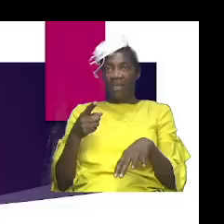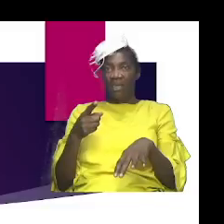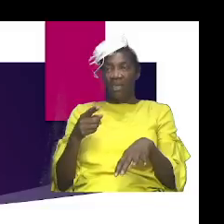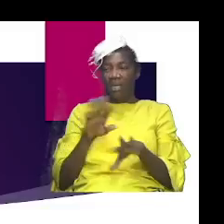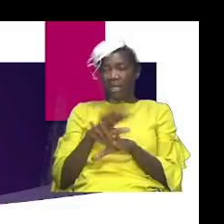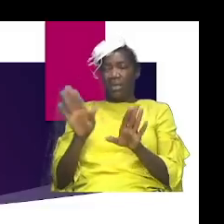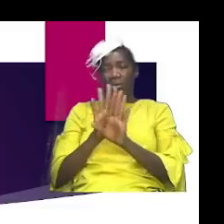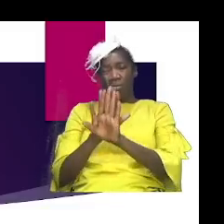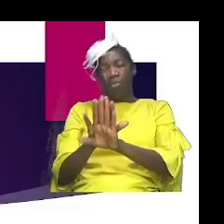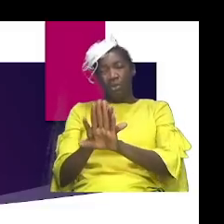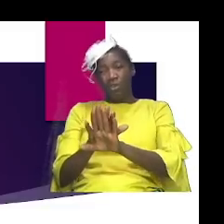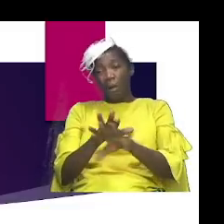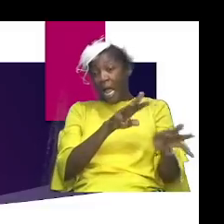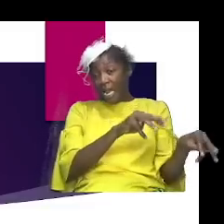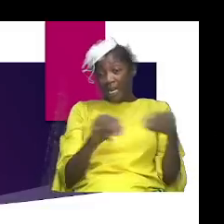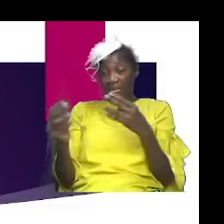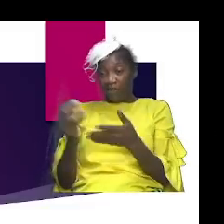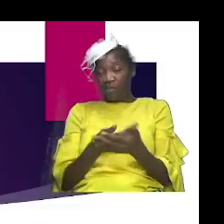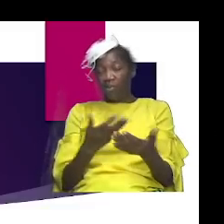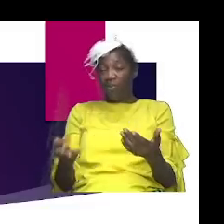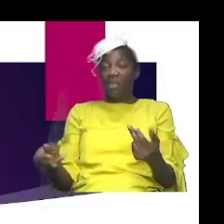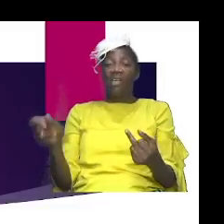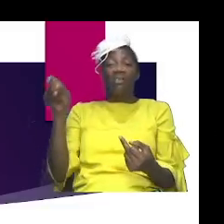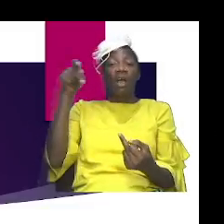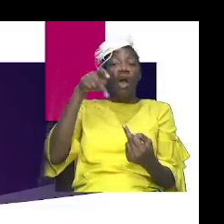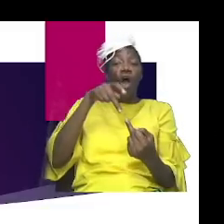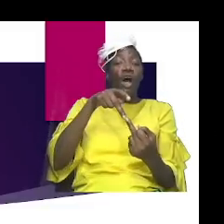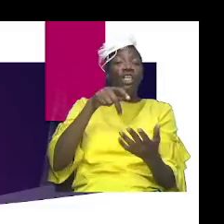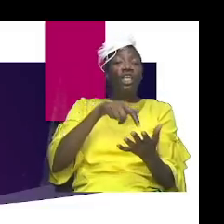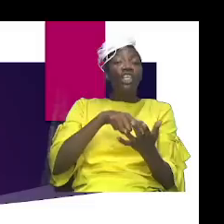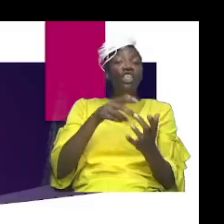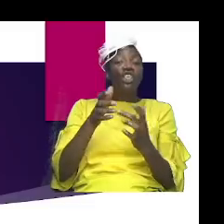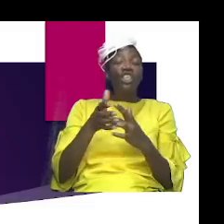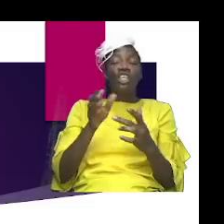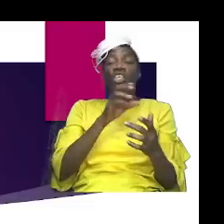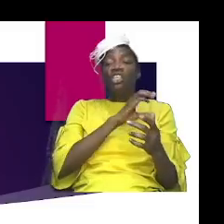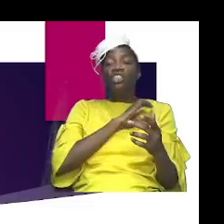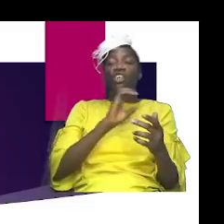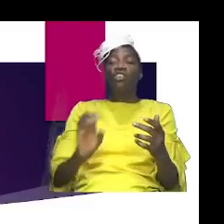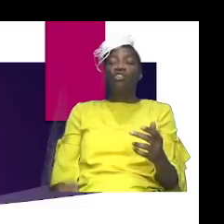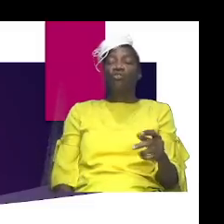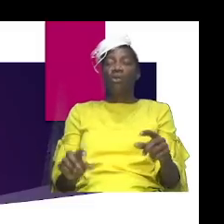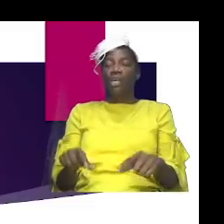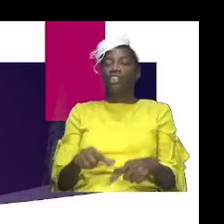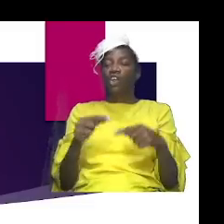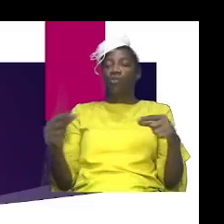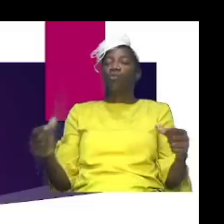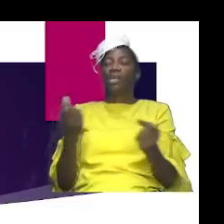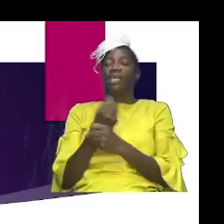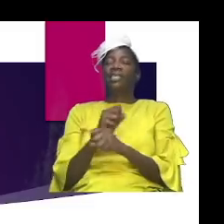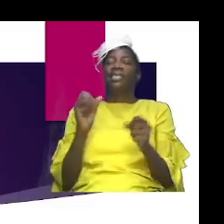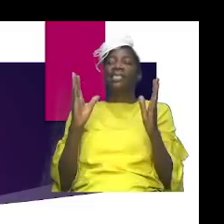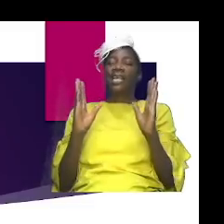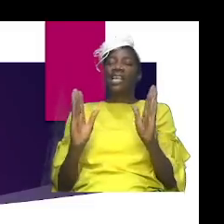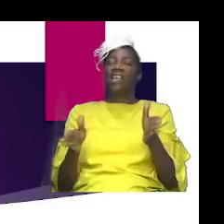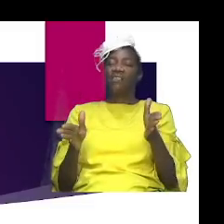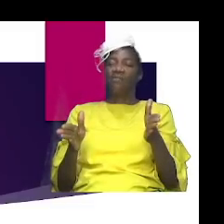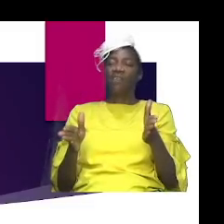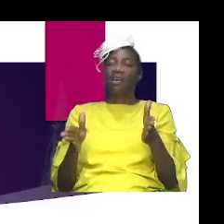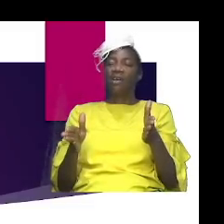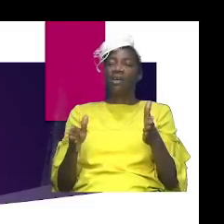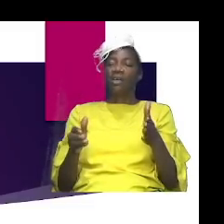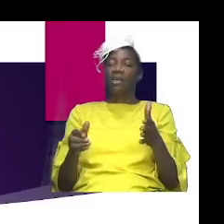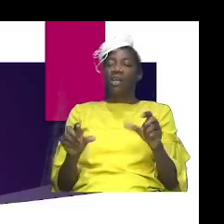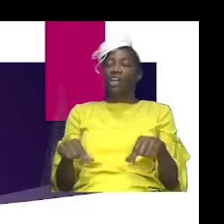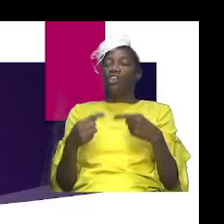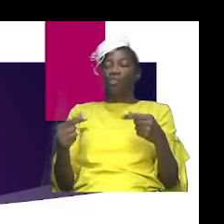at these things. Leave something until Jesus Christ, the great Savior, the great Judge, come. It